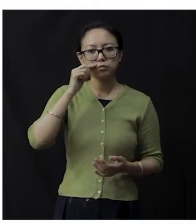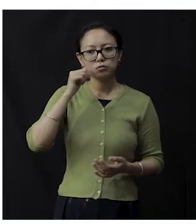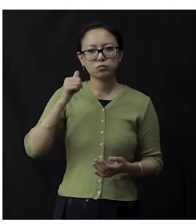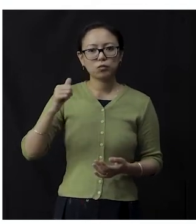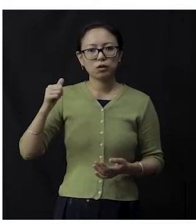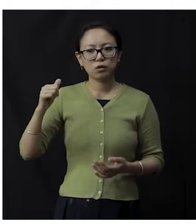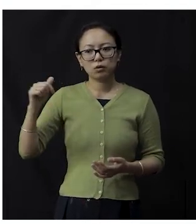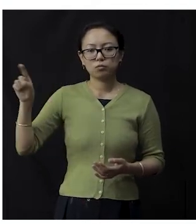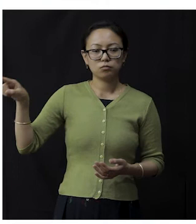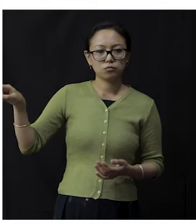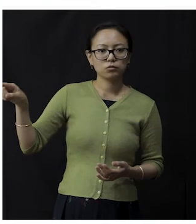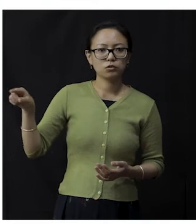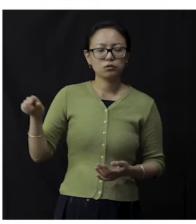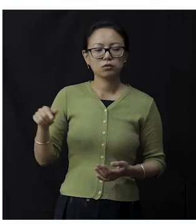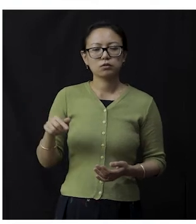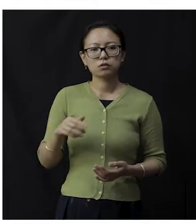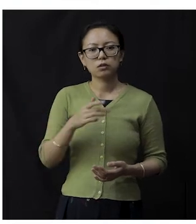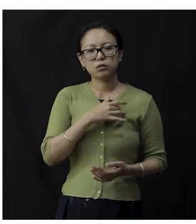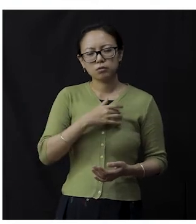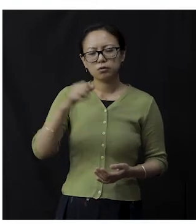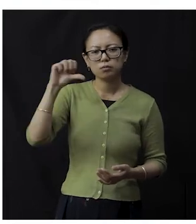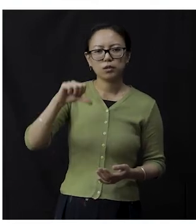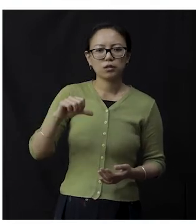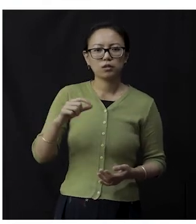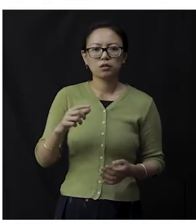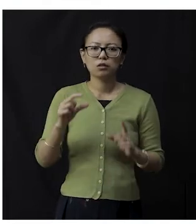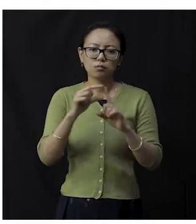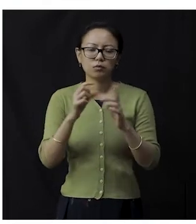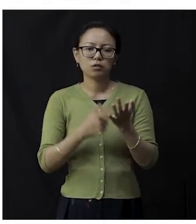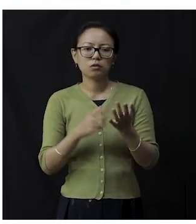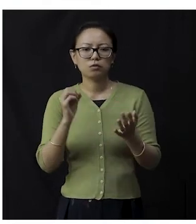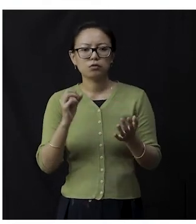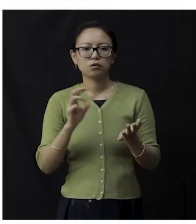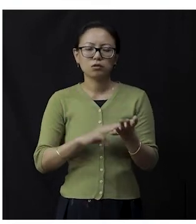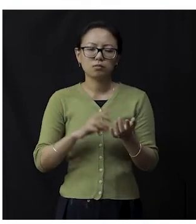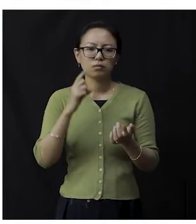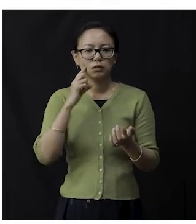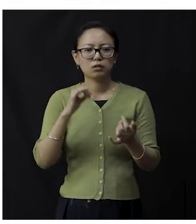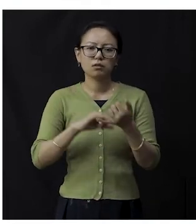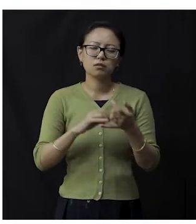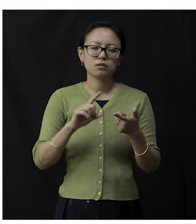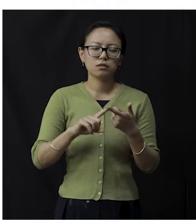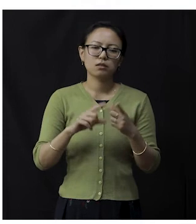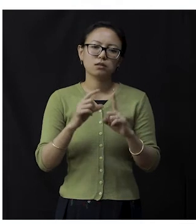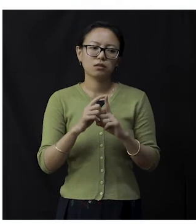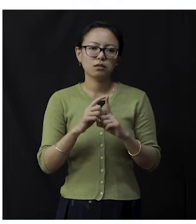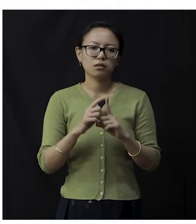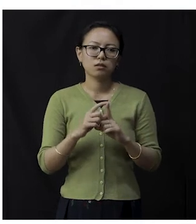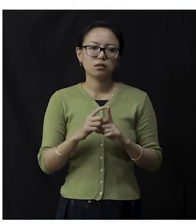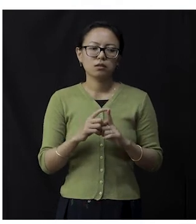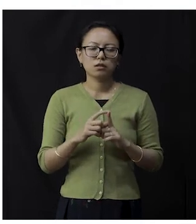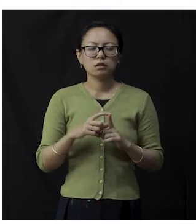his ways. He promised and he promised and he promised. And then the people